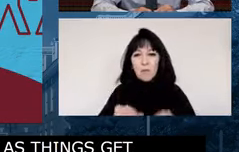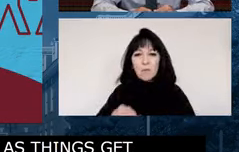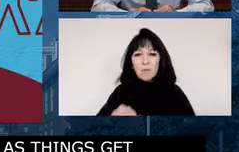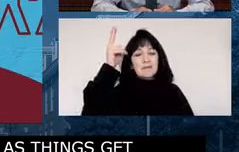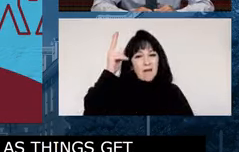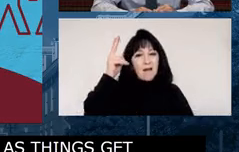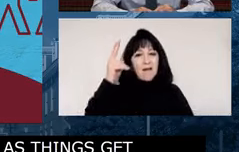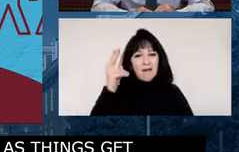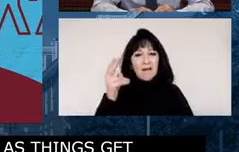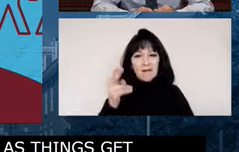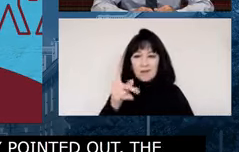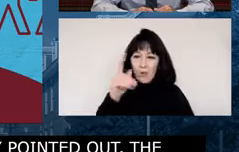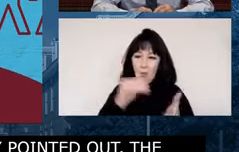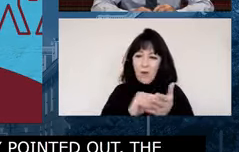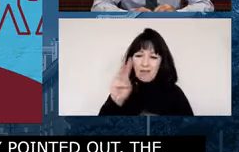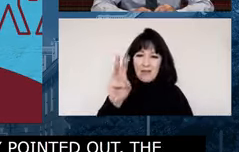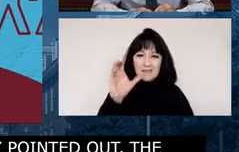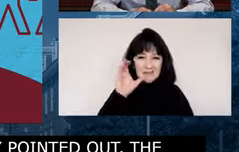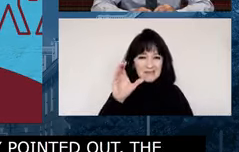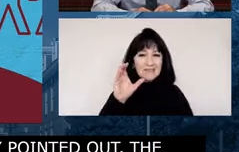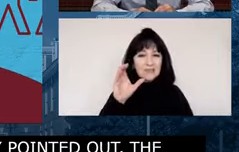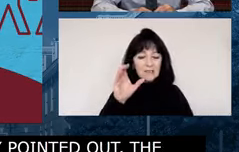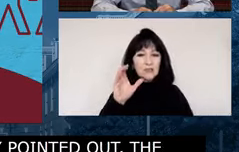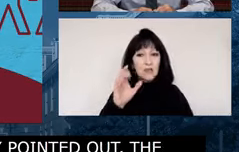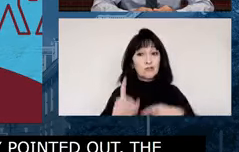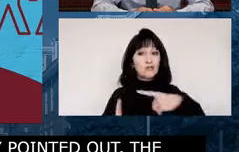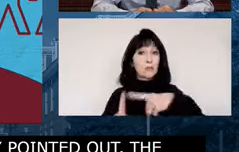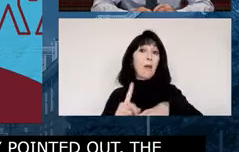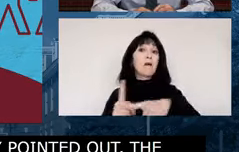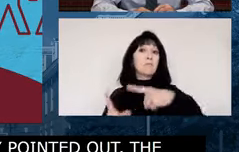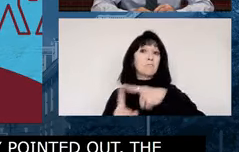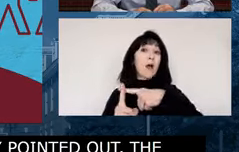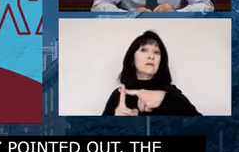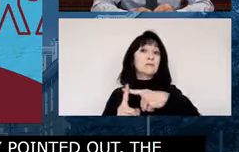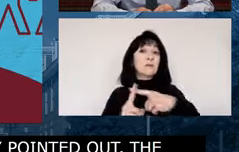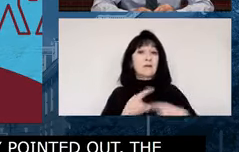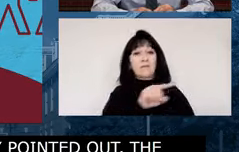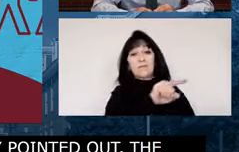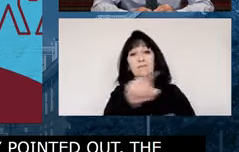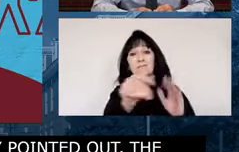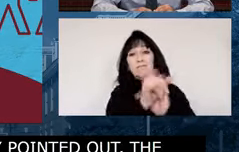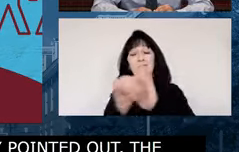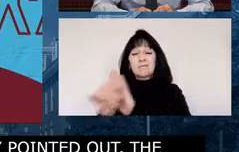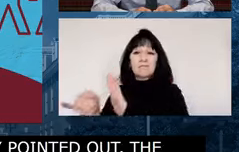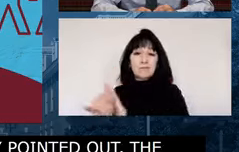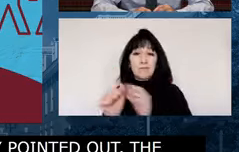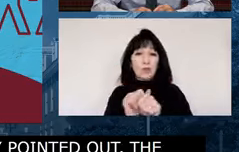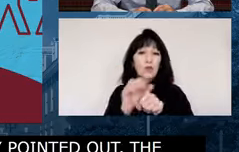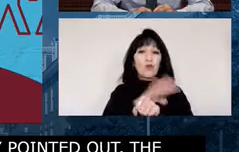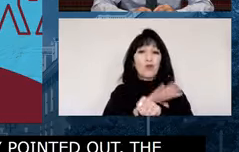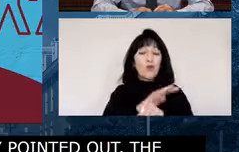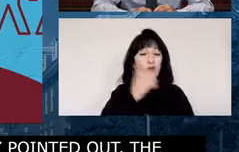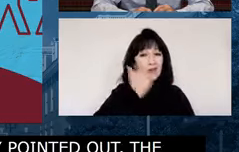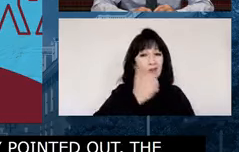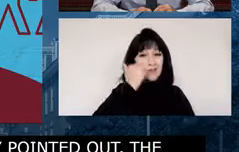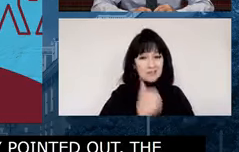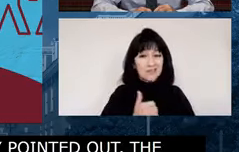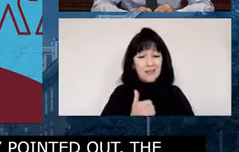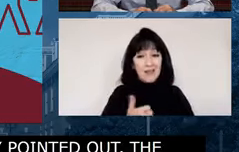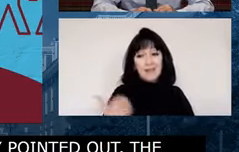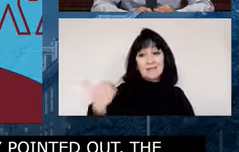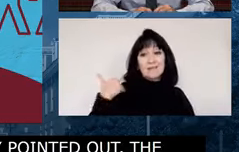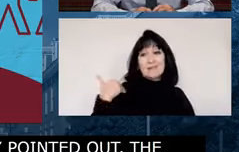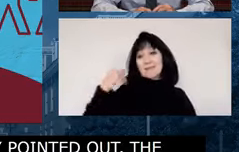1,600 positive cases each day, compared to the summertime where it's 100 or